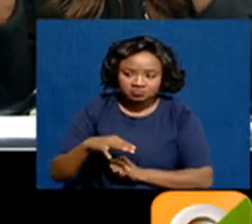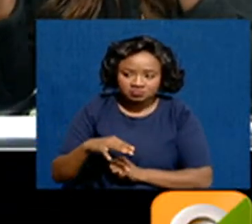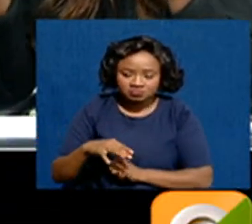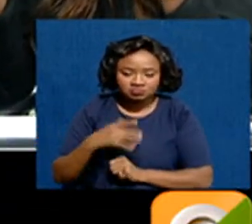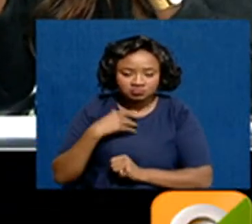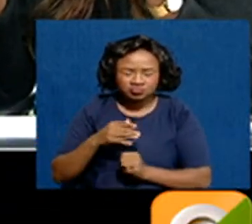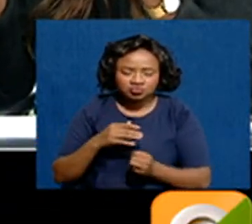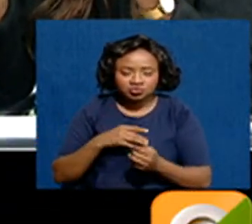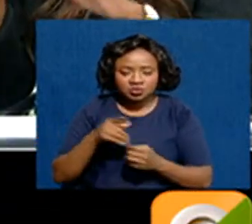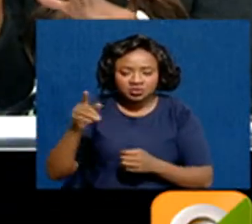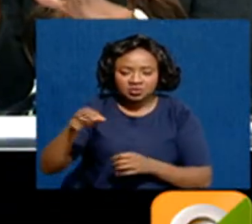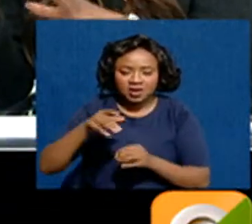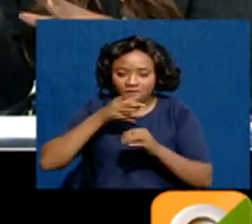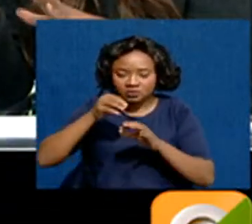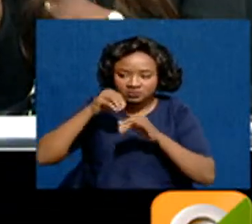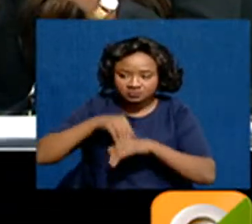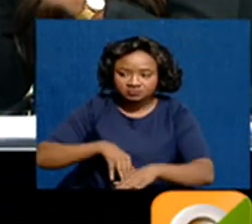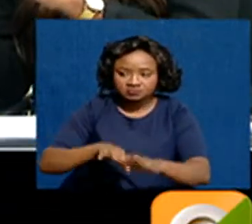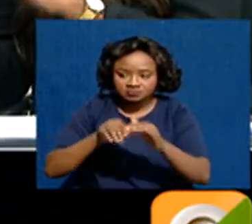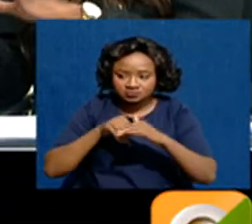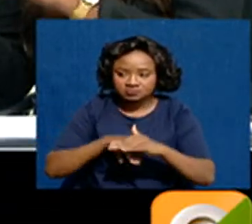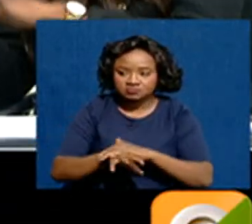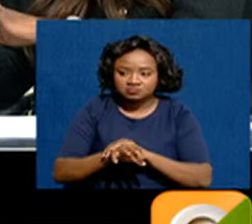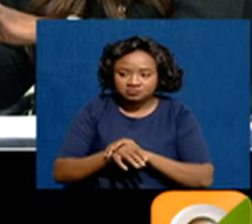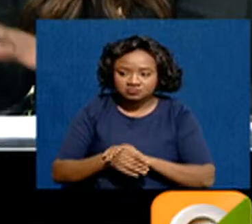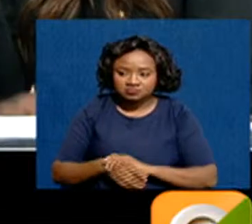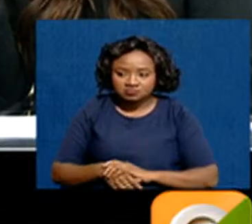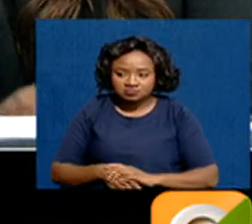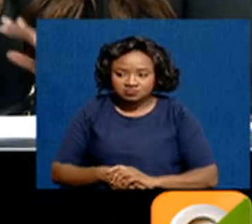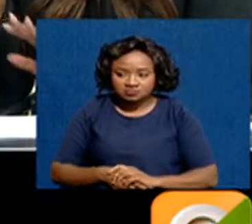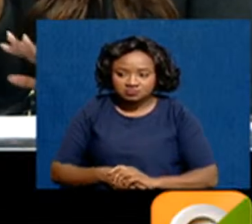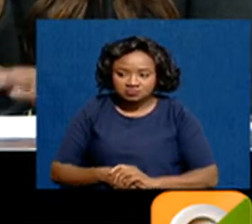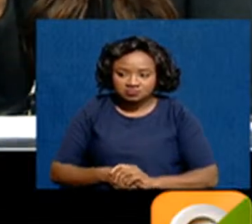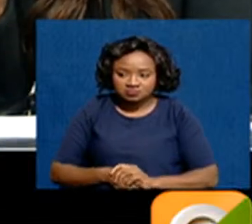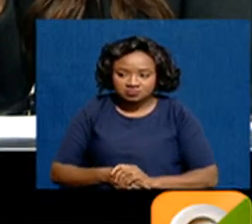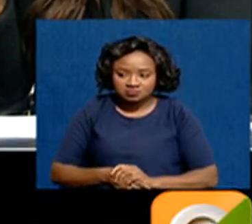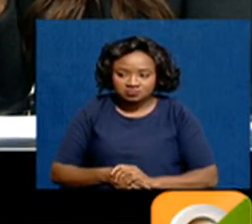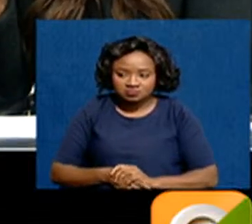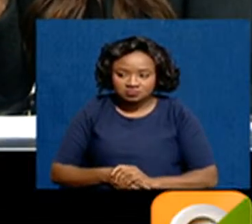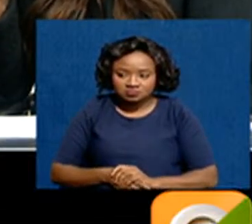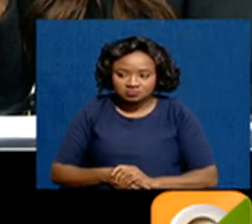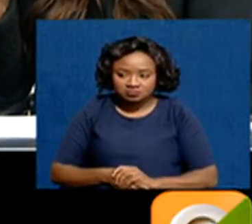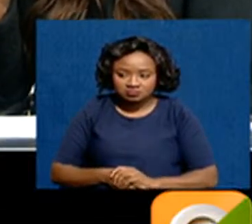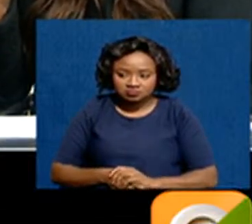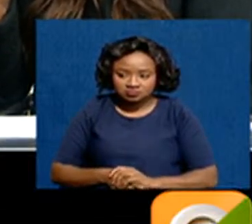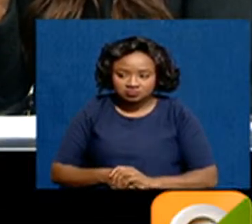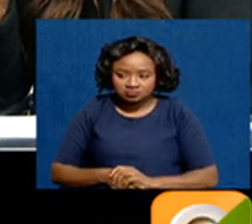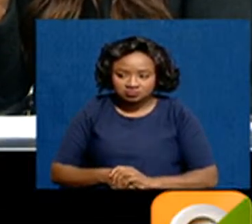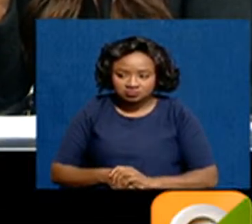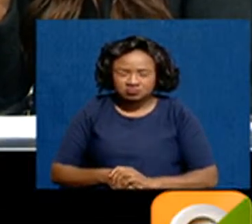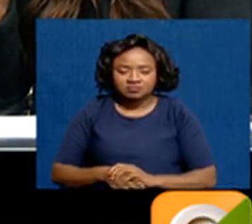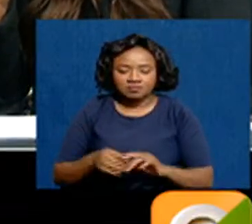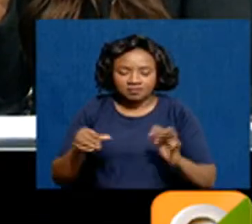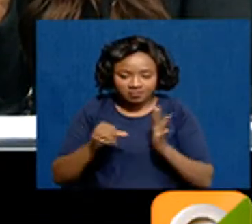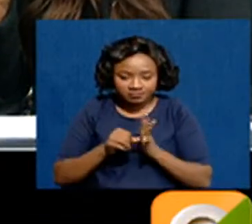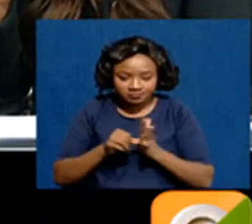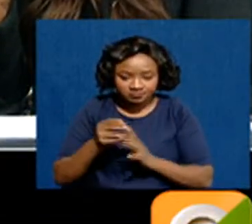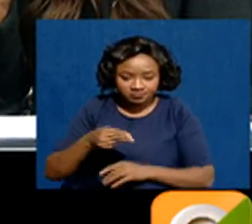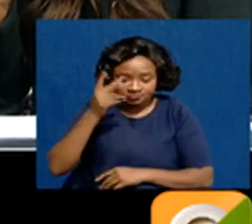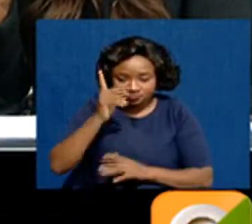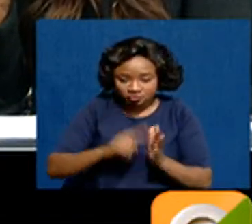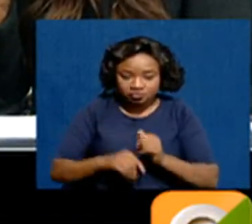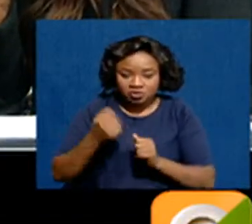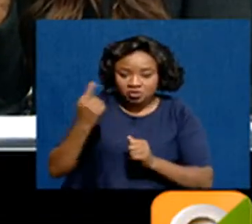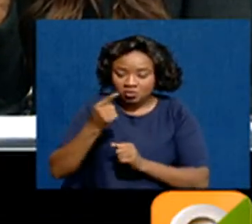the, yeah, drainage generally. The air side. I'm asking about the slope management. That's okay. No, the drainage, the real issue is the drainage, not just